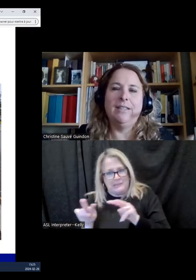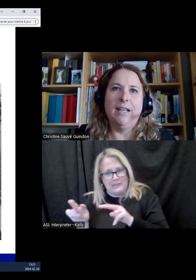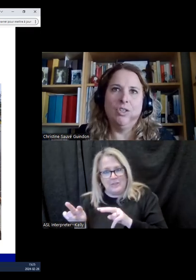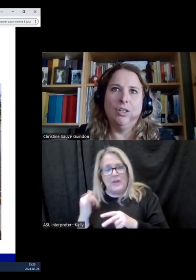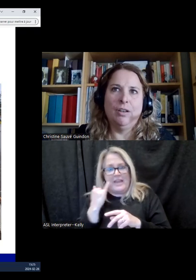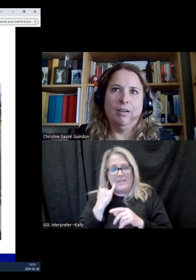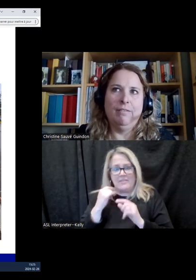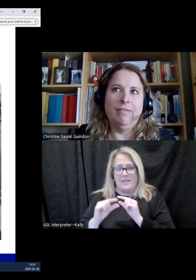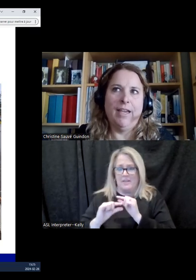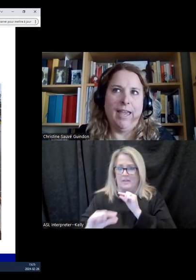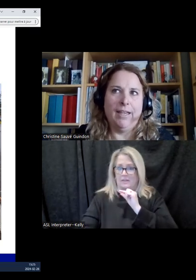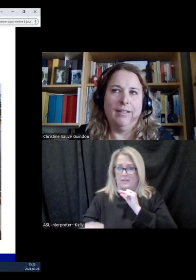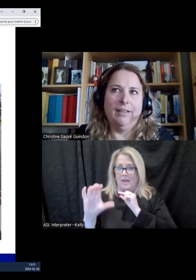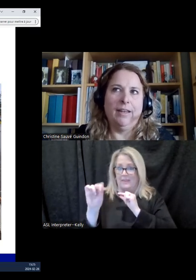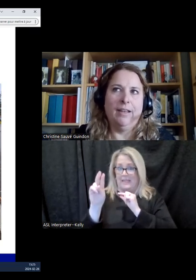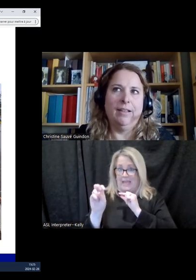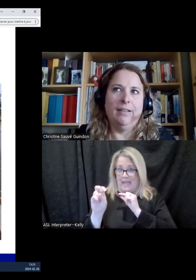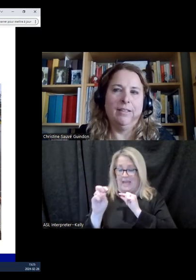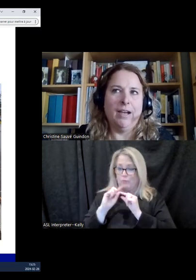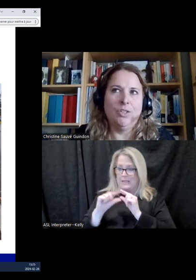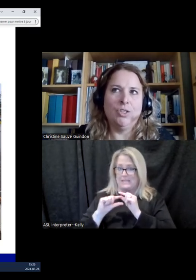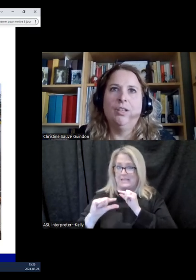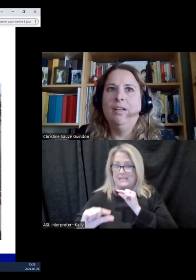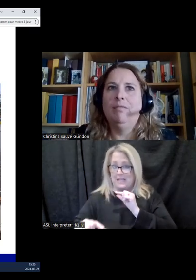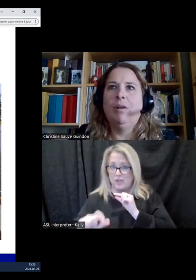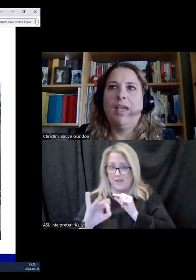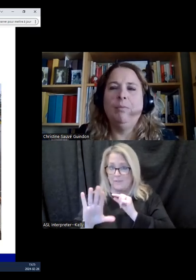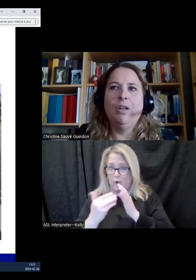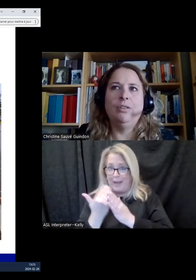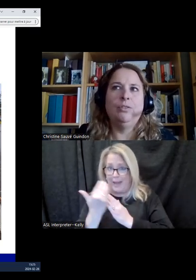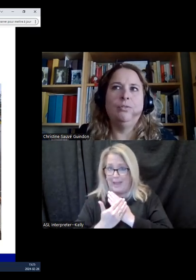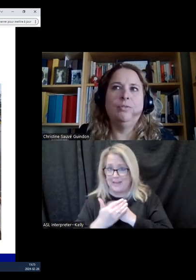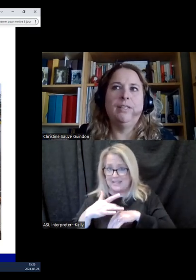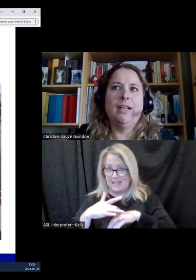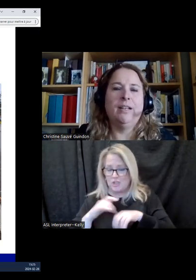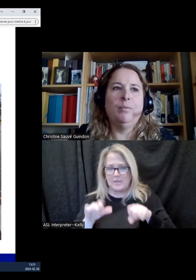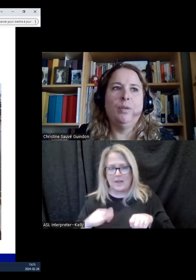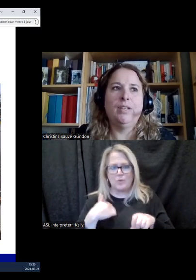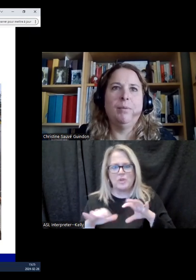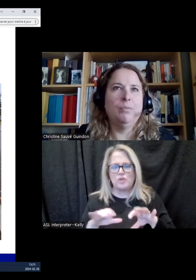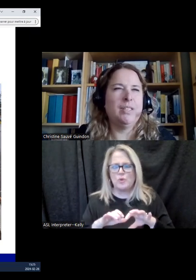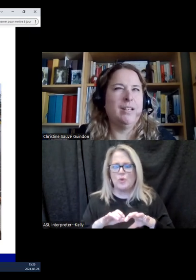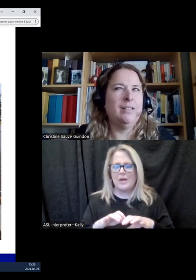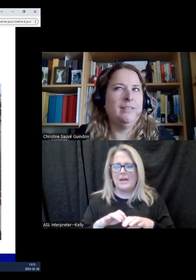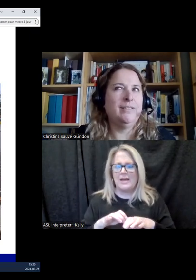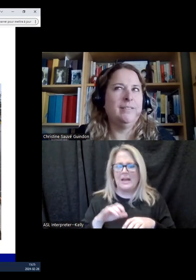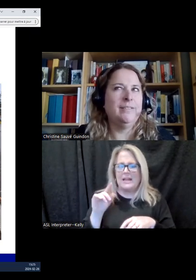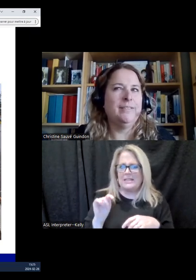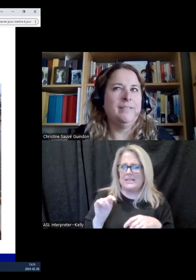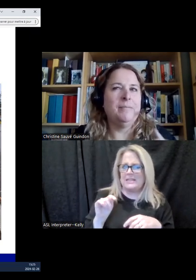is an extension of the hand and touch, well, can we not do a tactile working memory